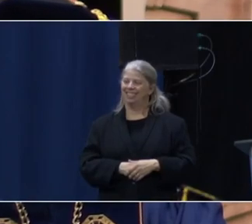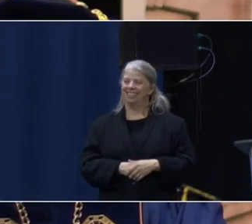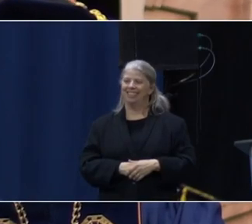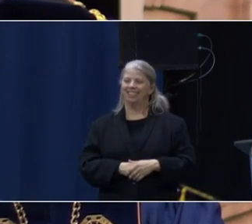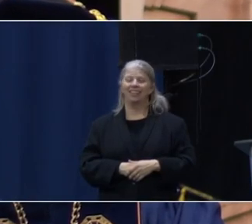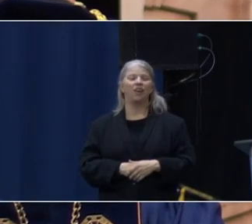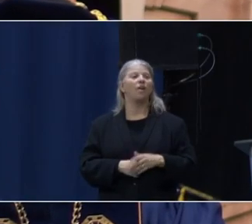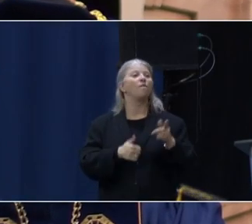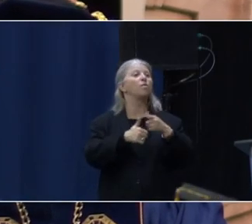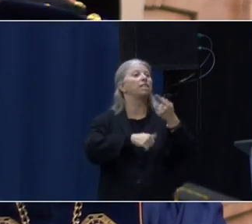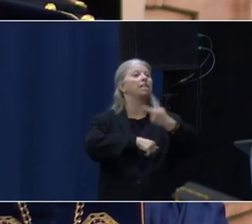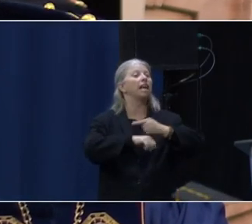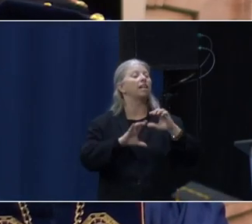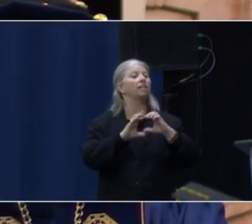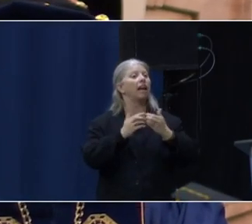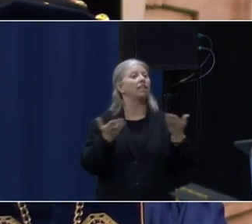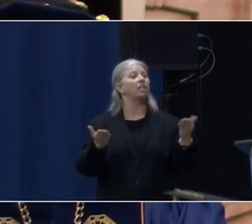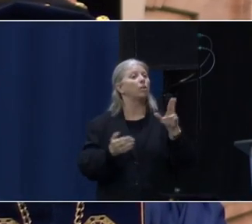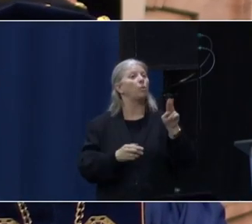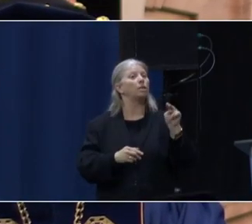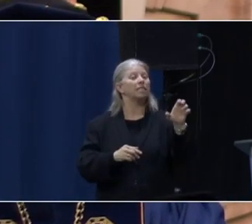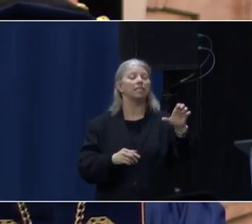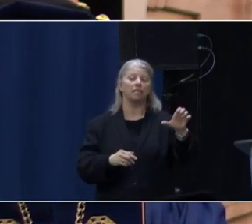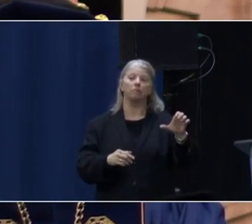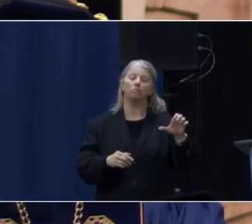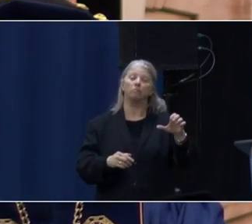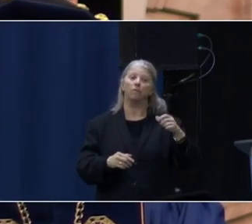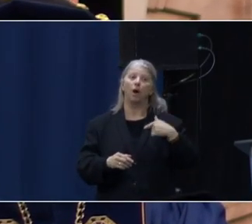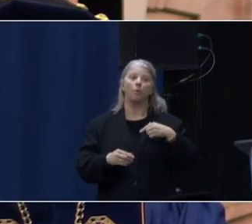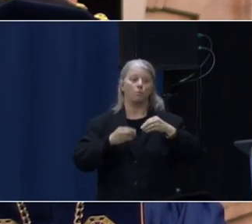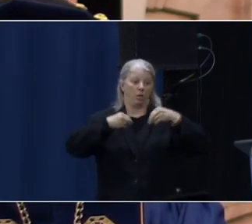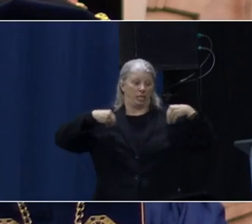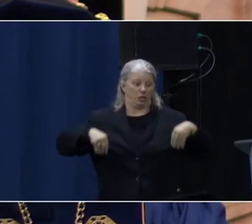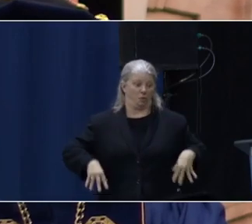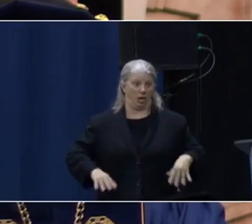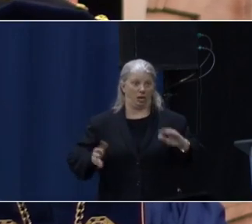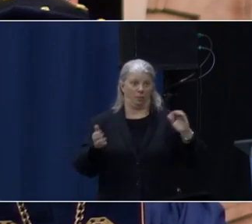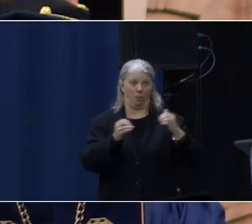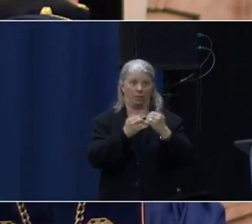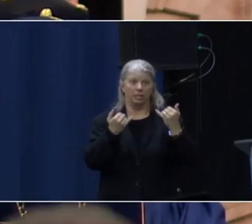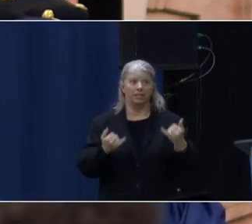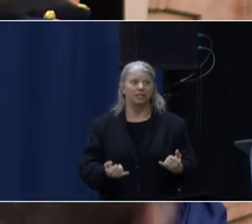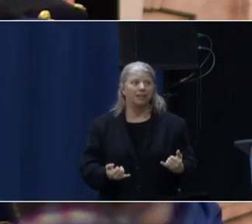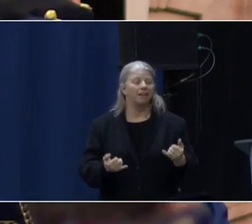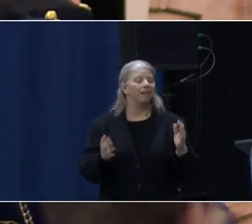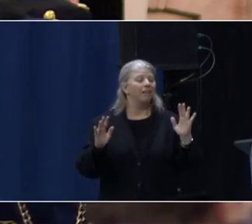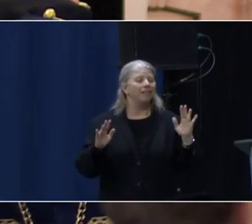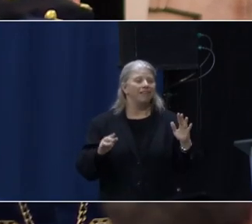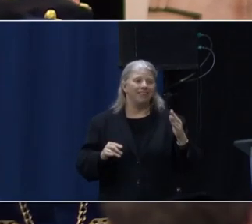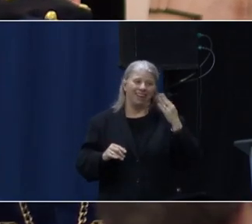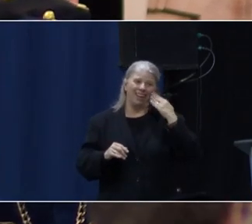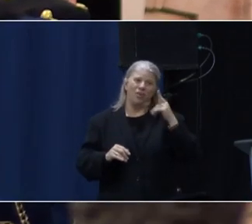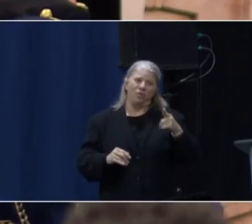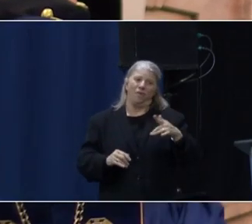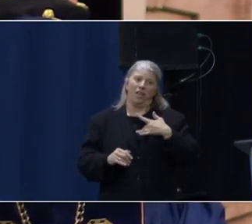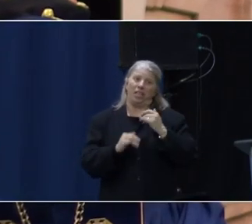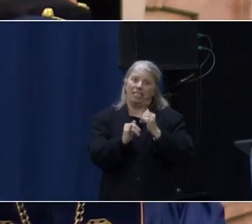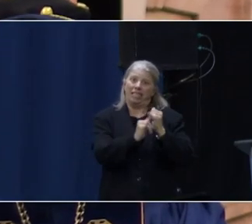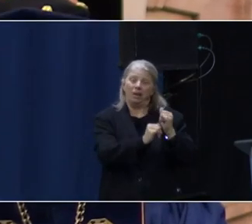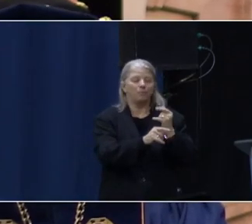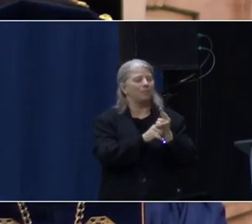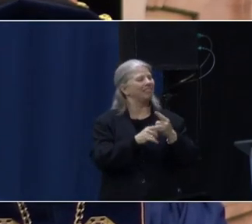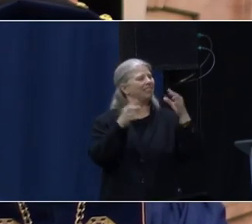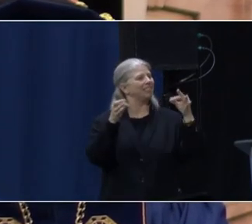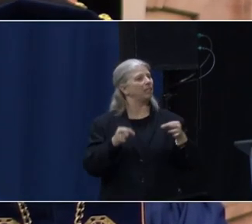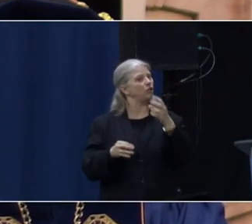On my first day of class at UNC, I was somehow even more sweaty than I am right now, and I know most of you relate to me there. I